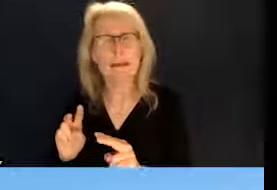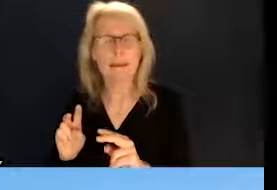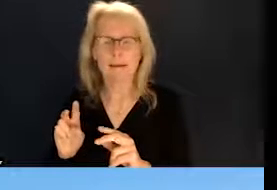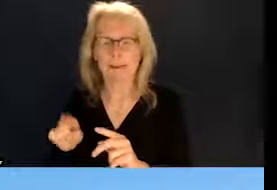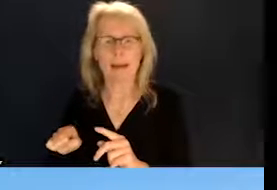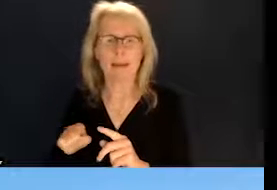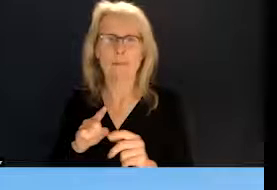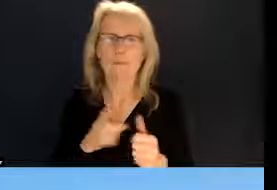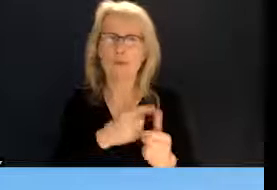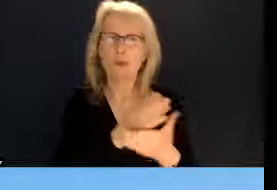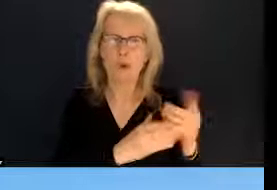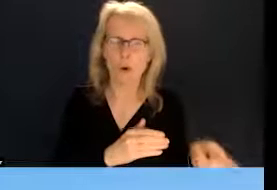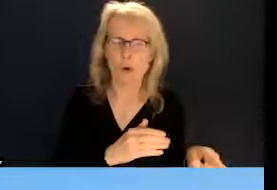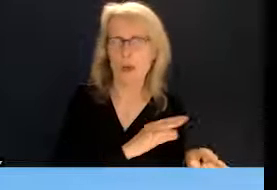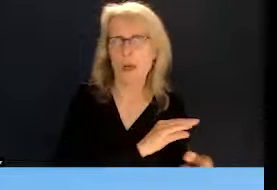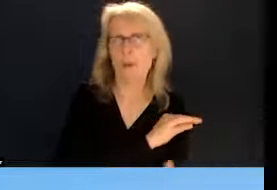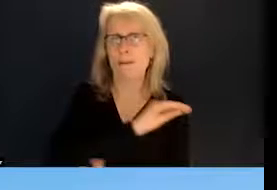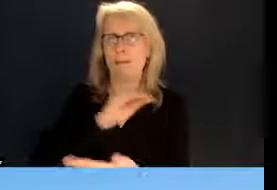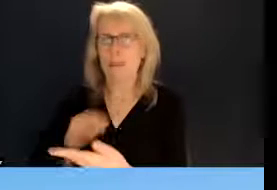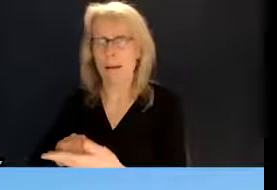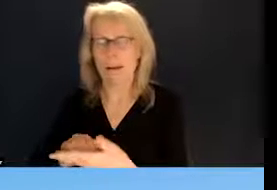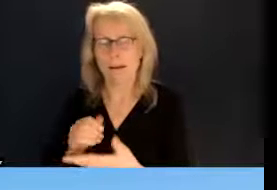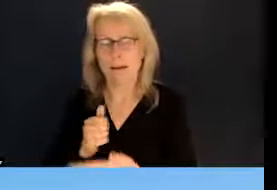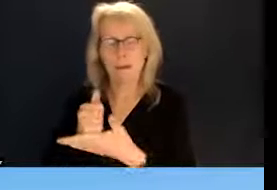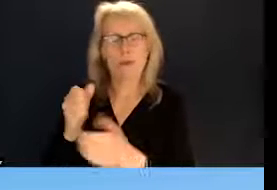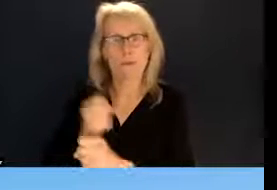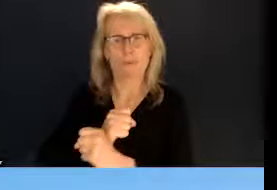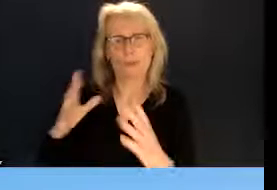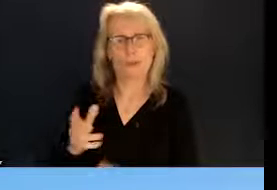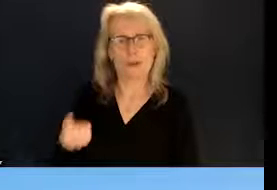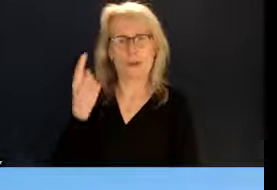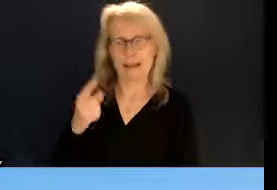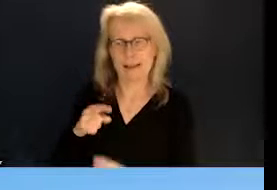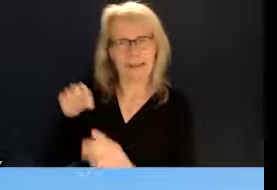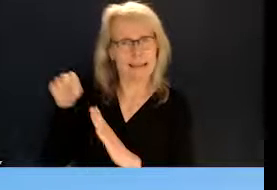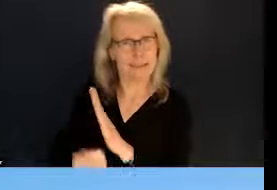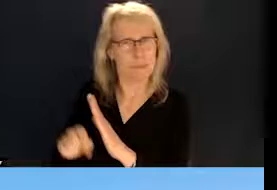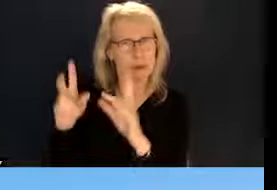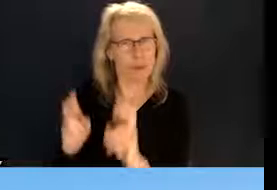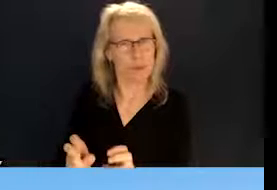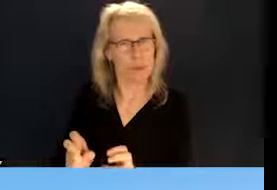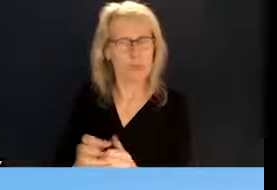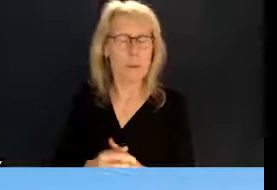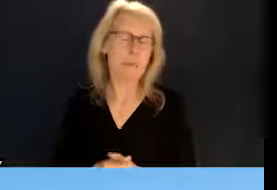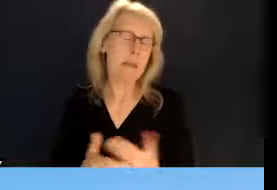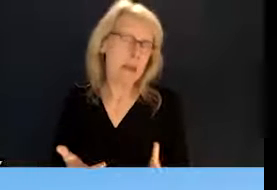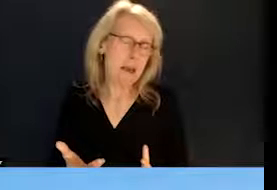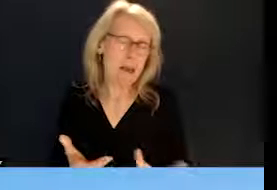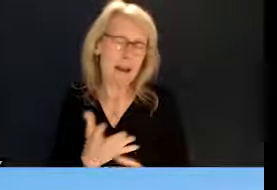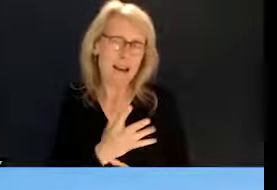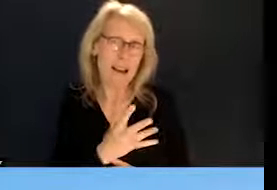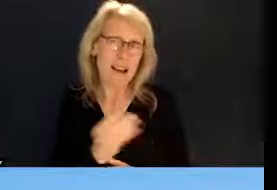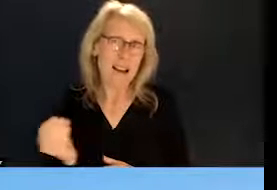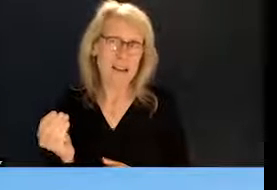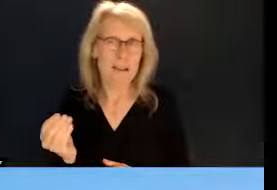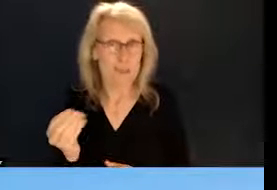the first part of the course to unpack many of the issues that we have here today. And then frankly, just thinking about how each